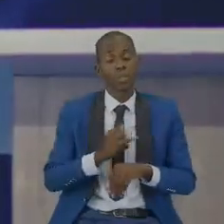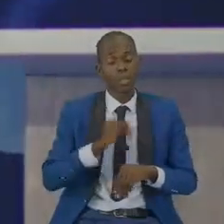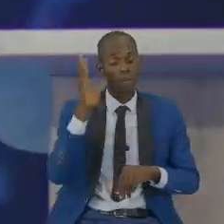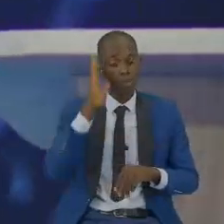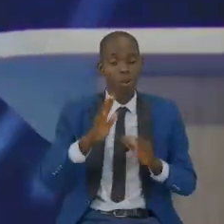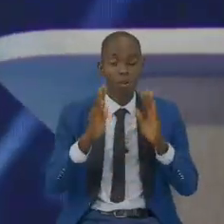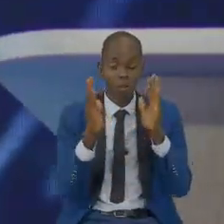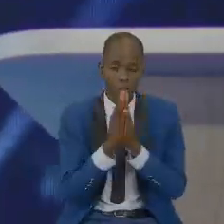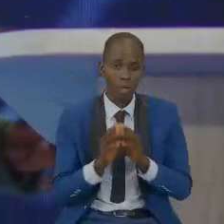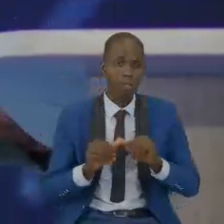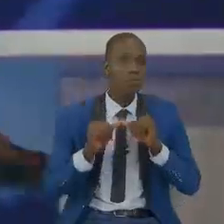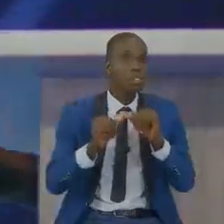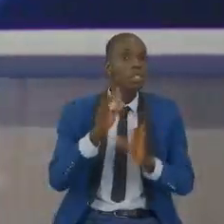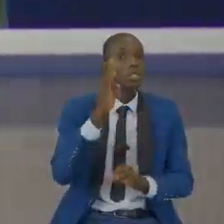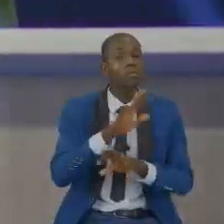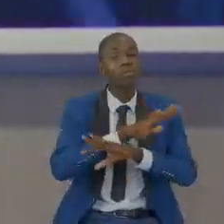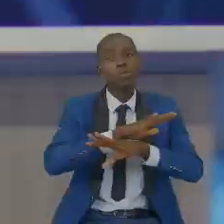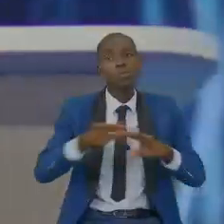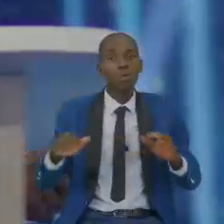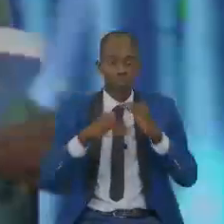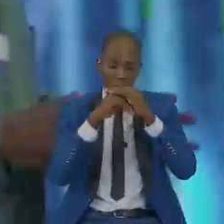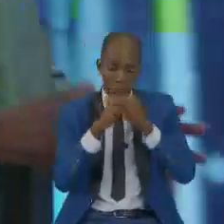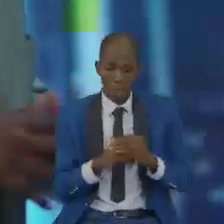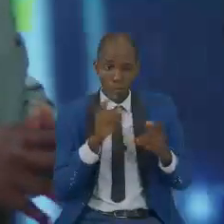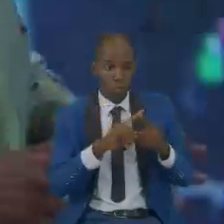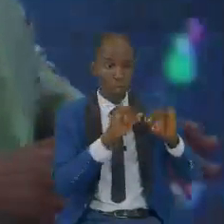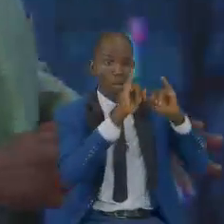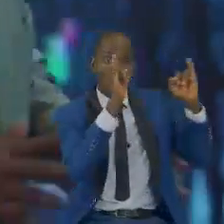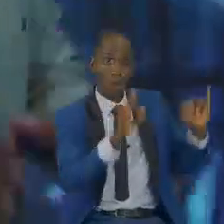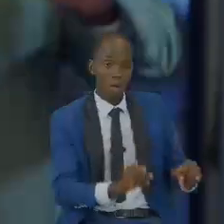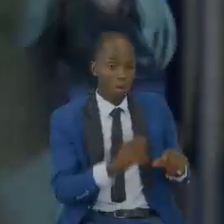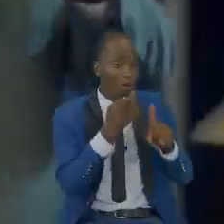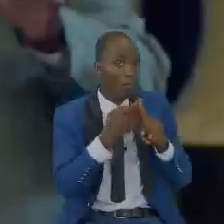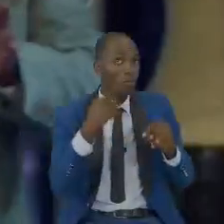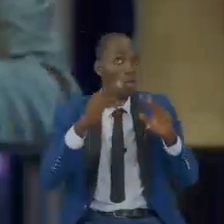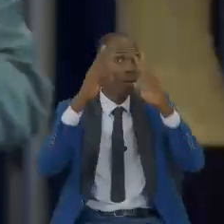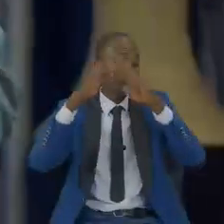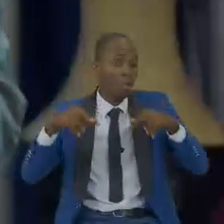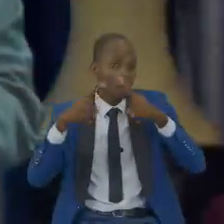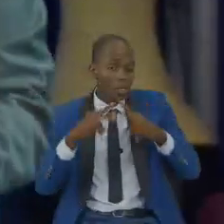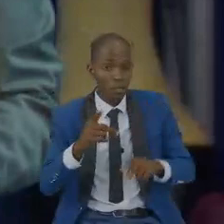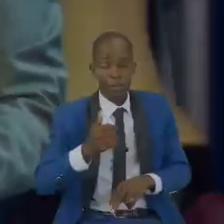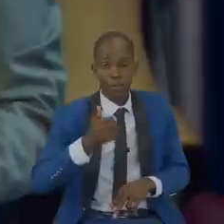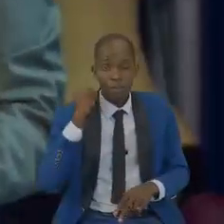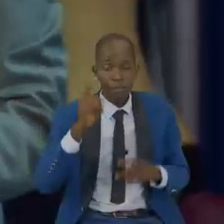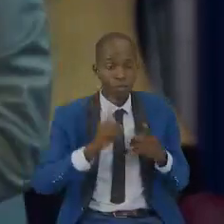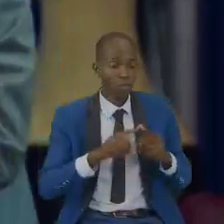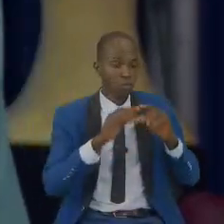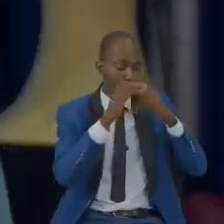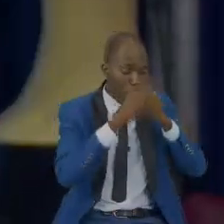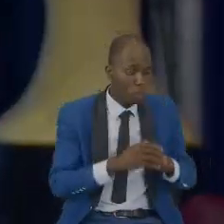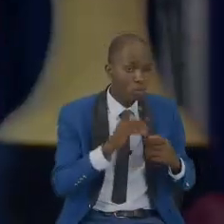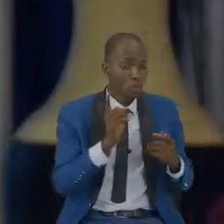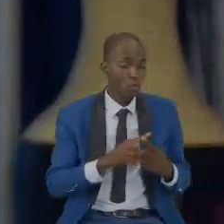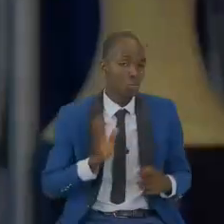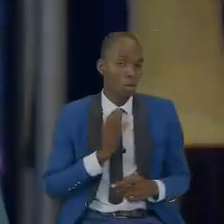If you don't bow to the idol of the village, and the idol of the gang, and